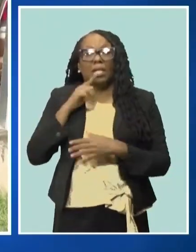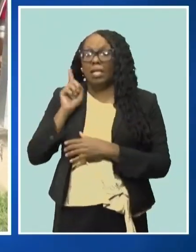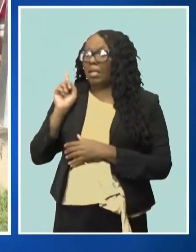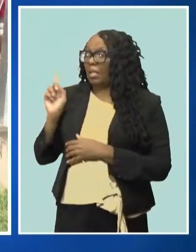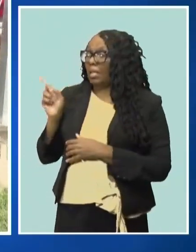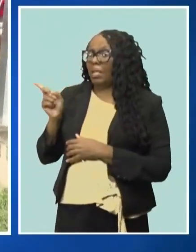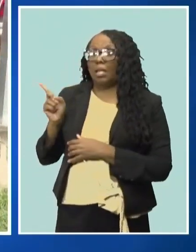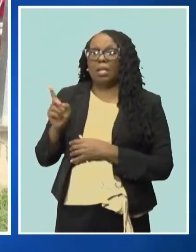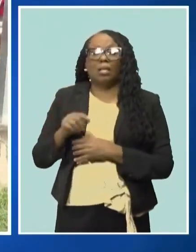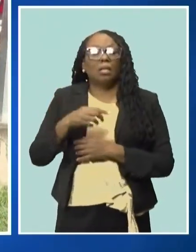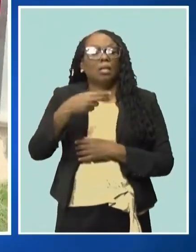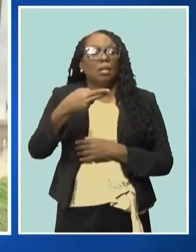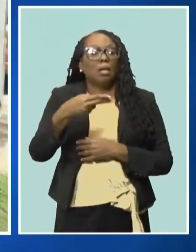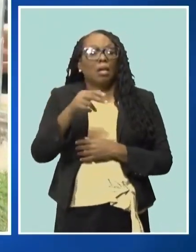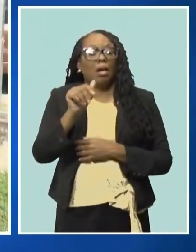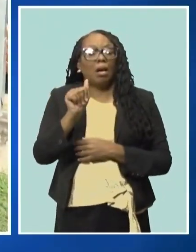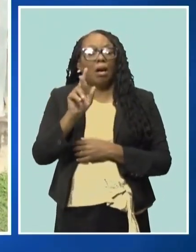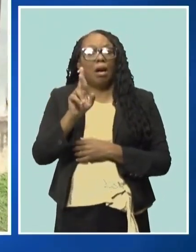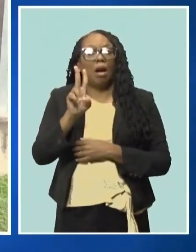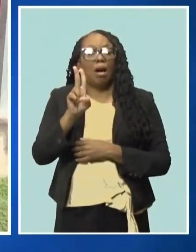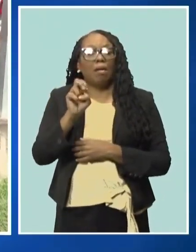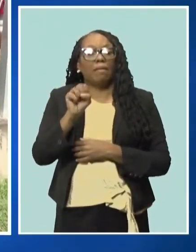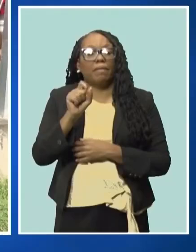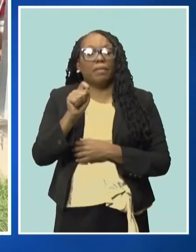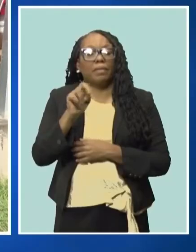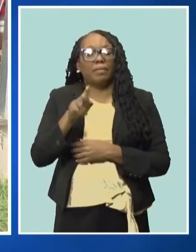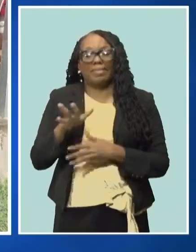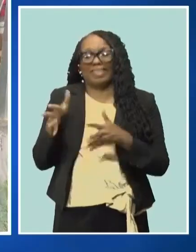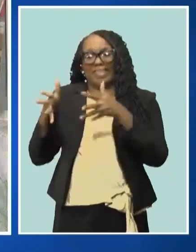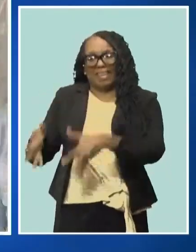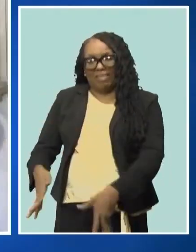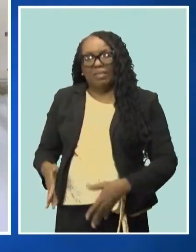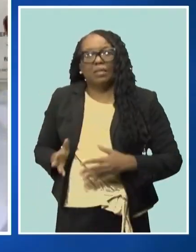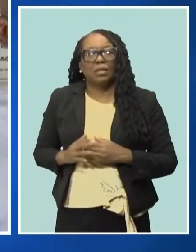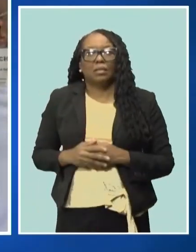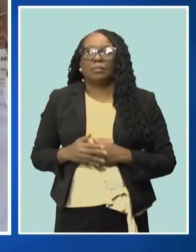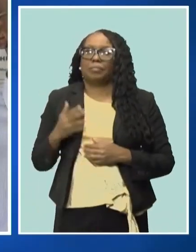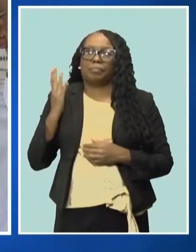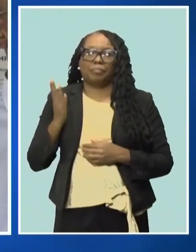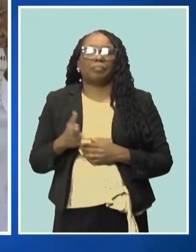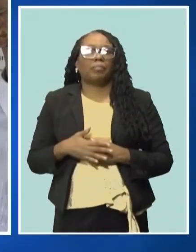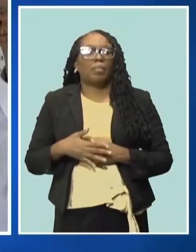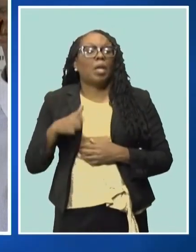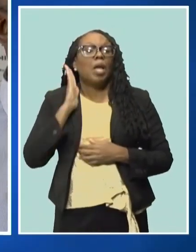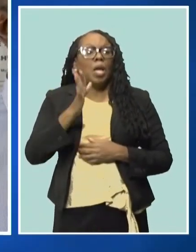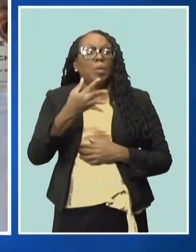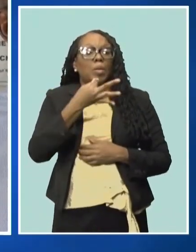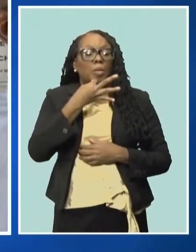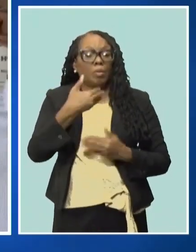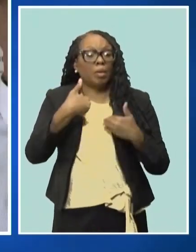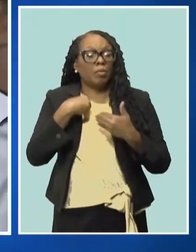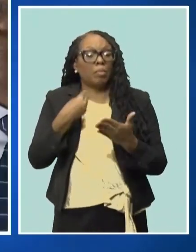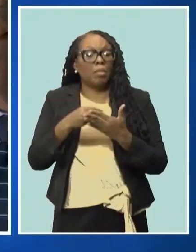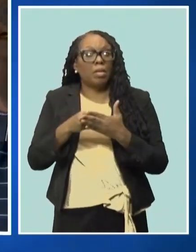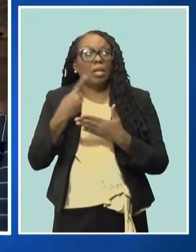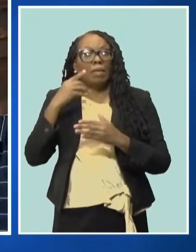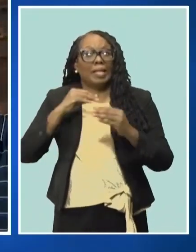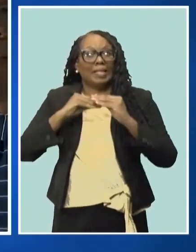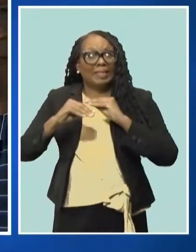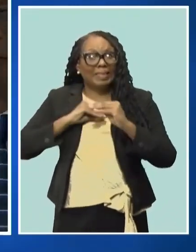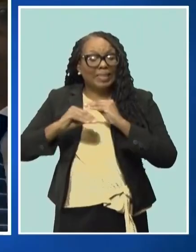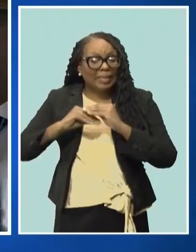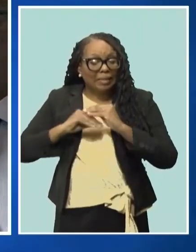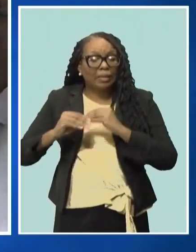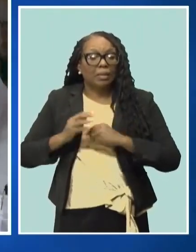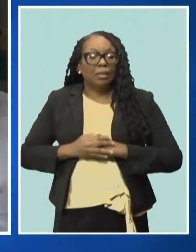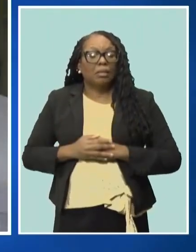at Concept Bay. Monies are going to be released very soon, and then you begin to work. But I understand the tendering document should be out shortly,